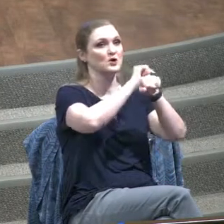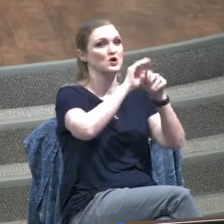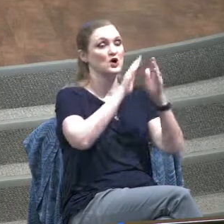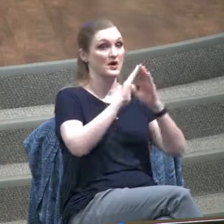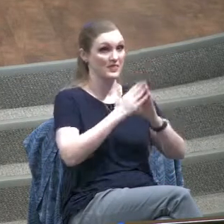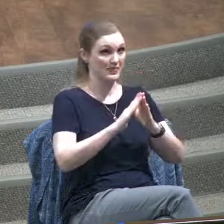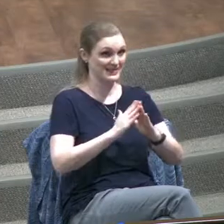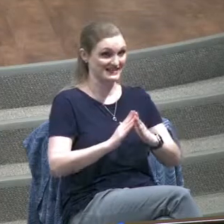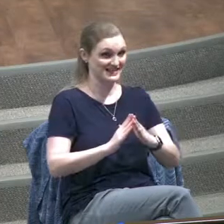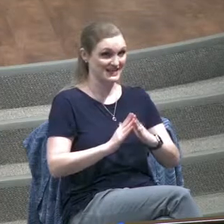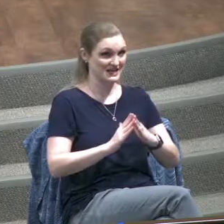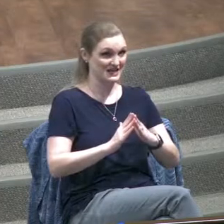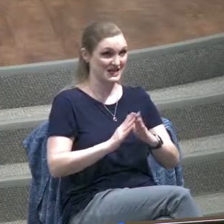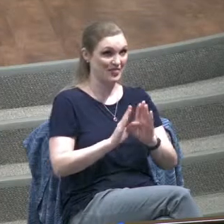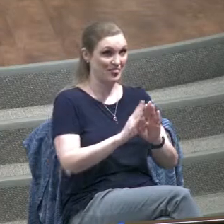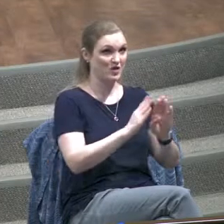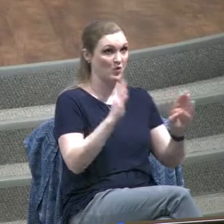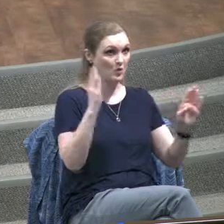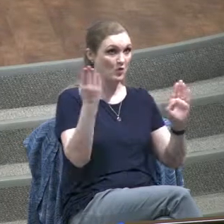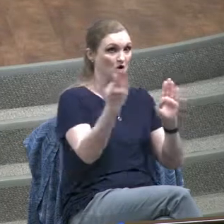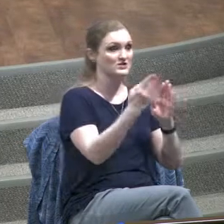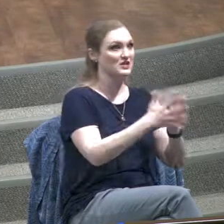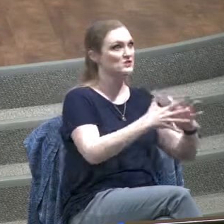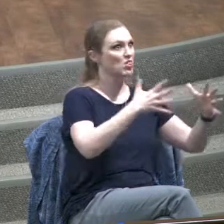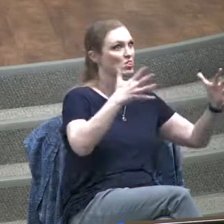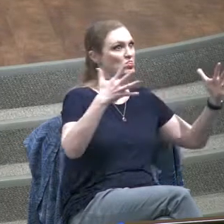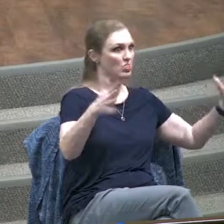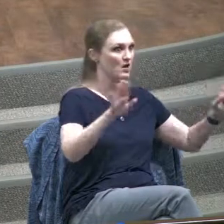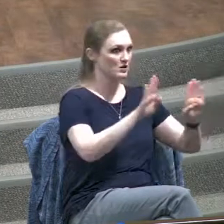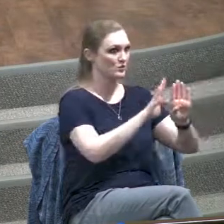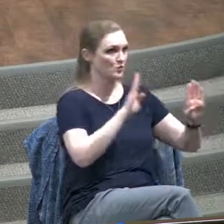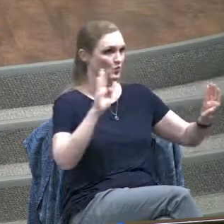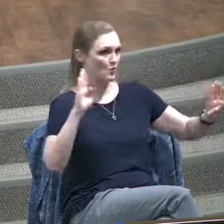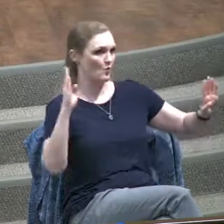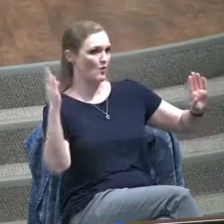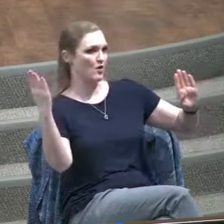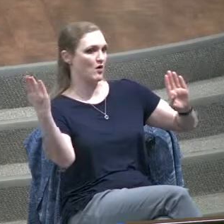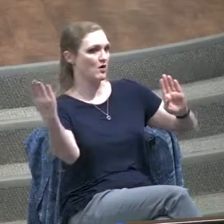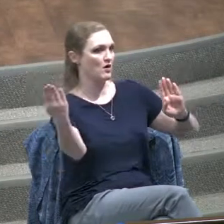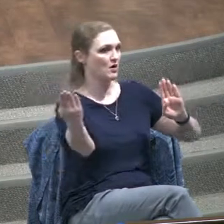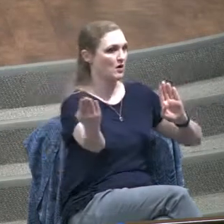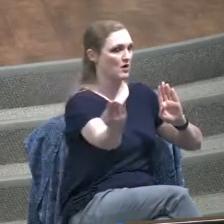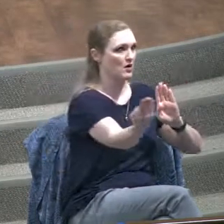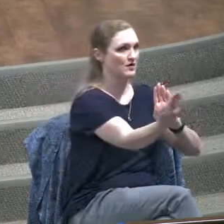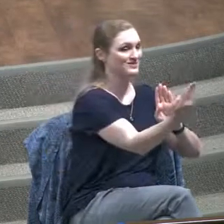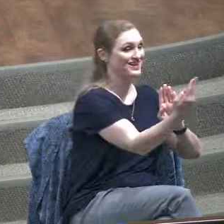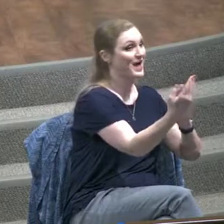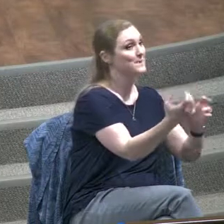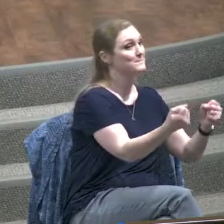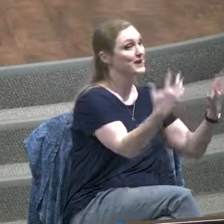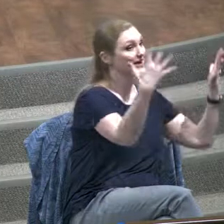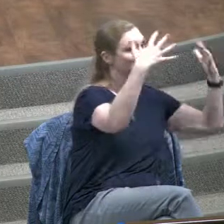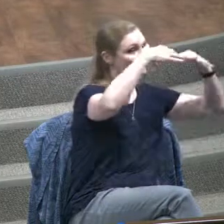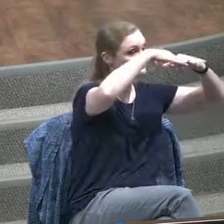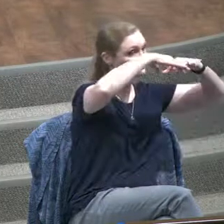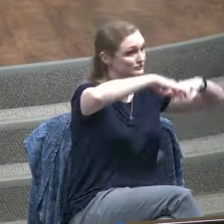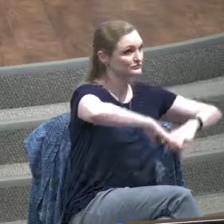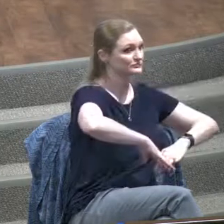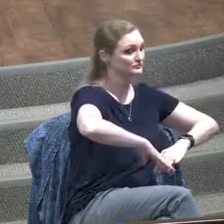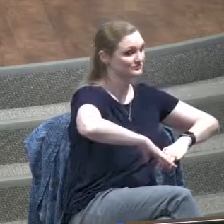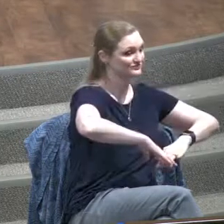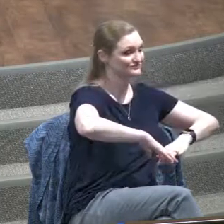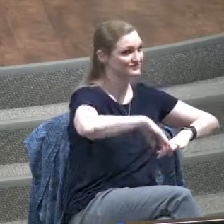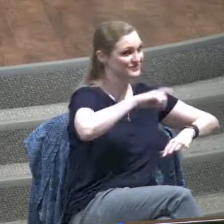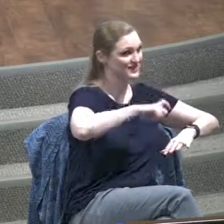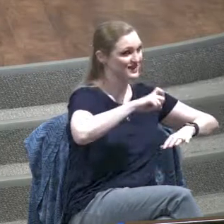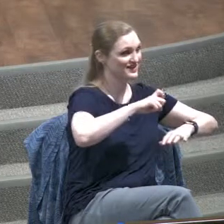walls. It's a lot of walls, people. And a lot of them were down. They had to build those